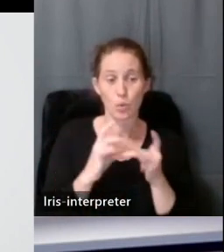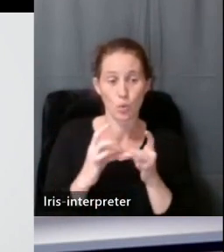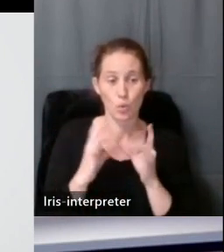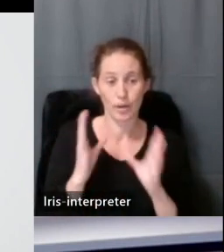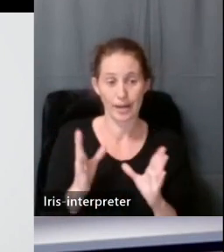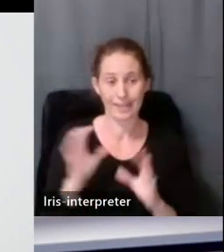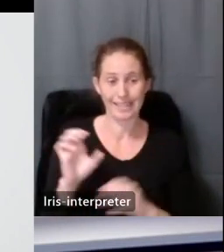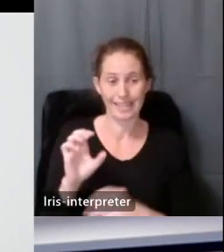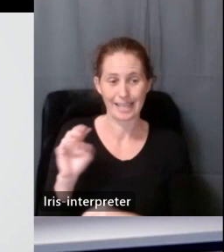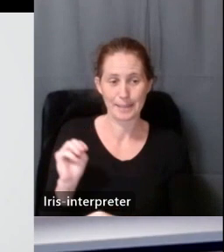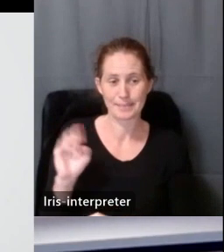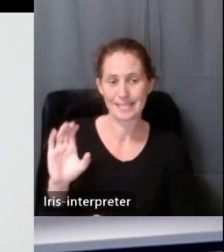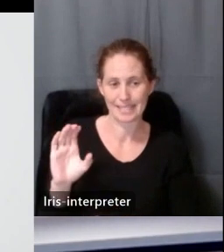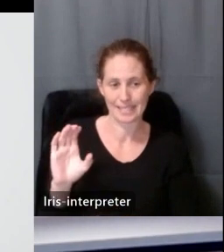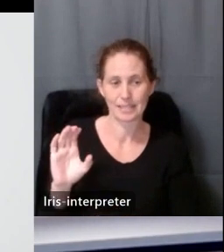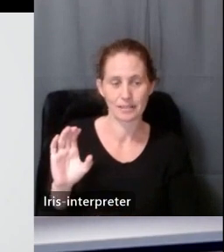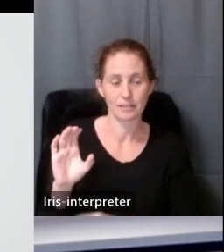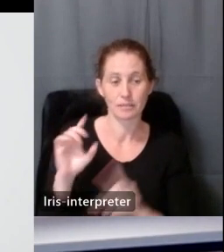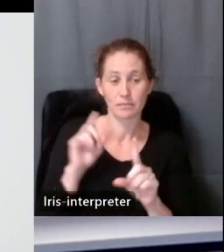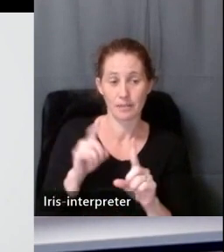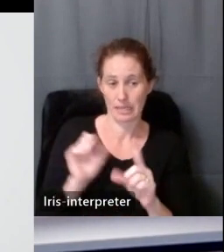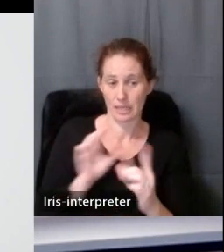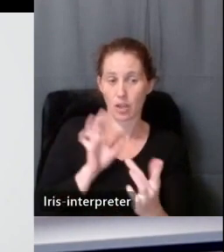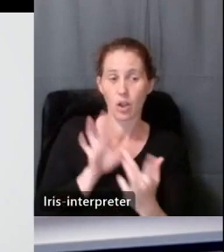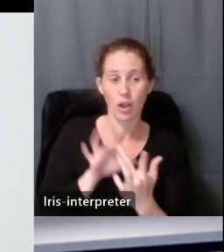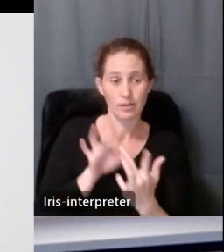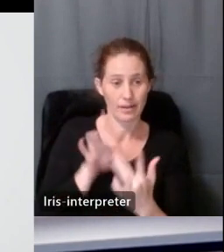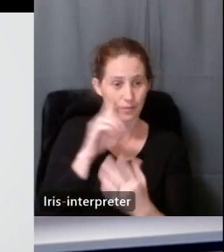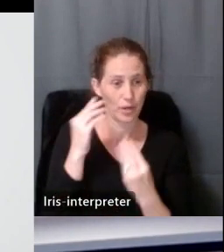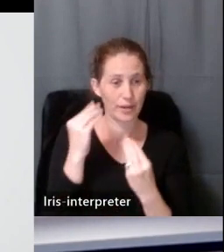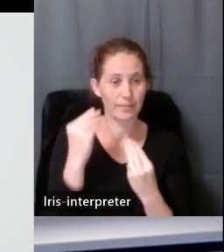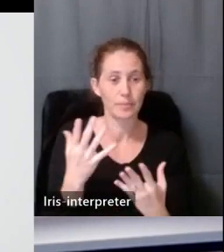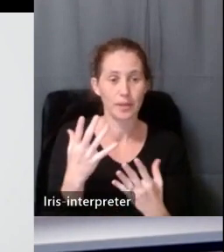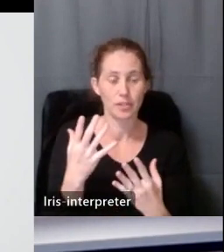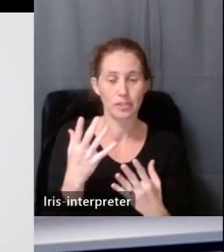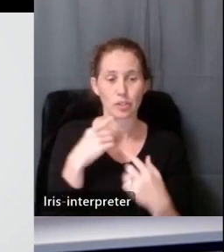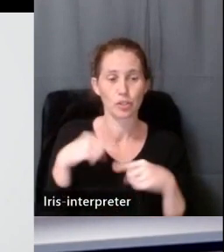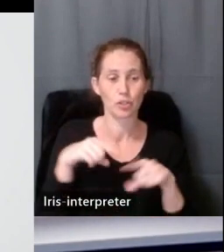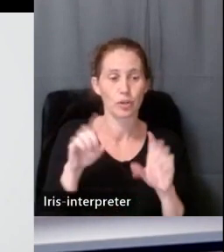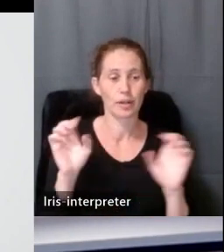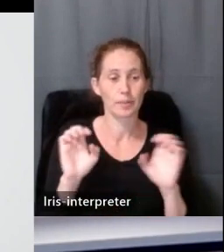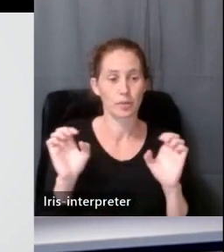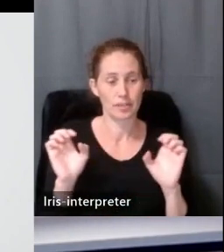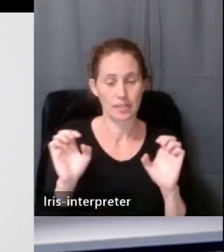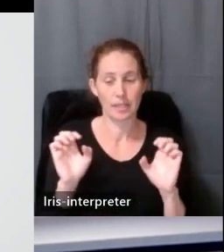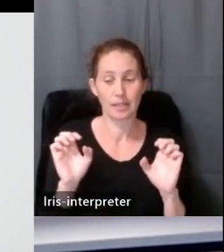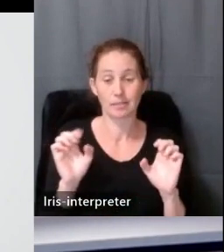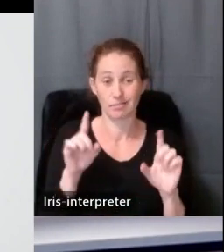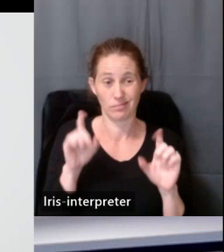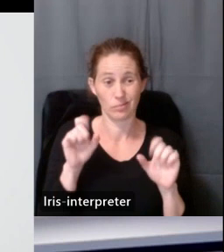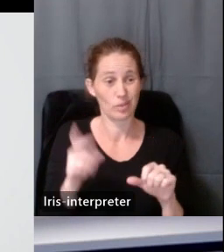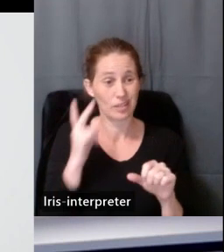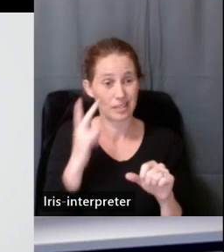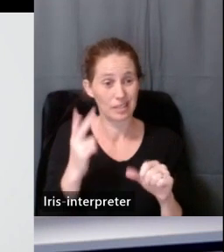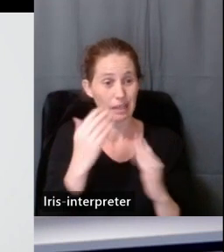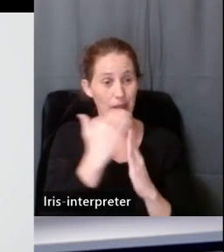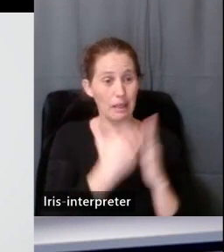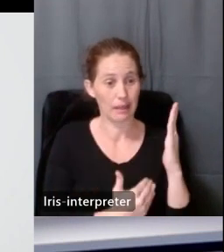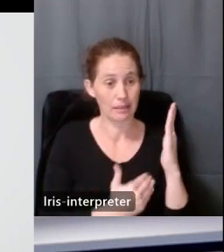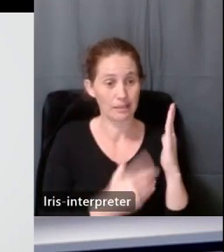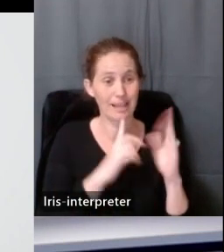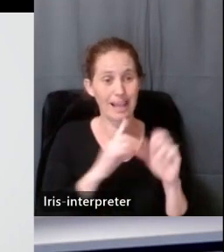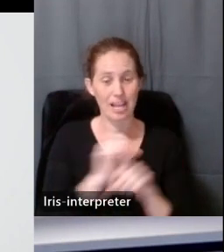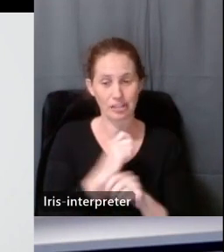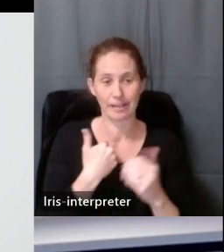an EMC, who can be contacted for information during an emergency. And you can find a listing. They actually